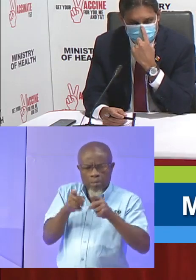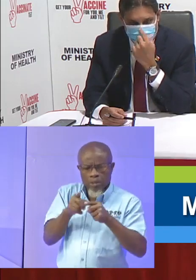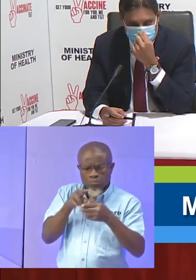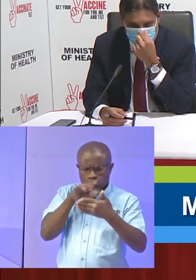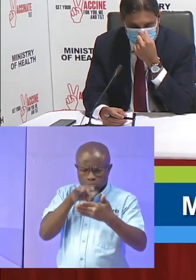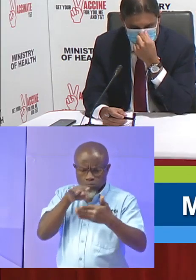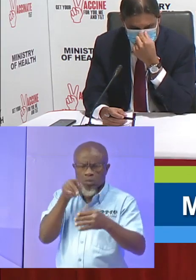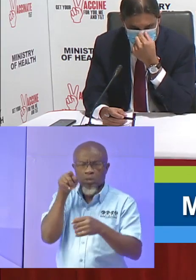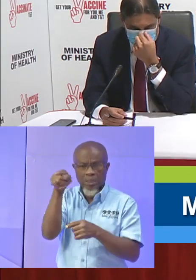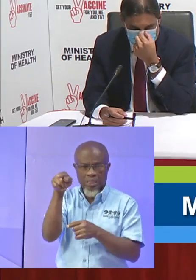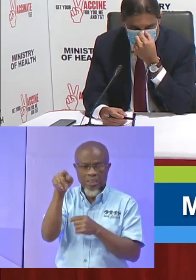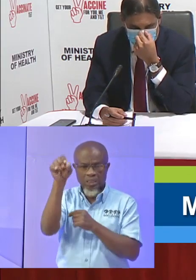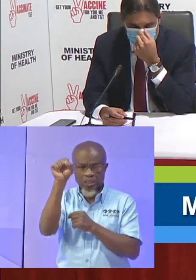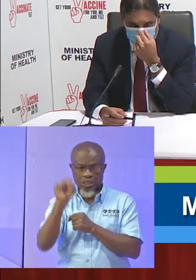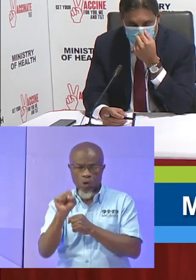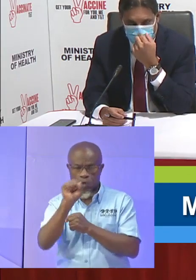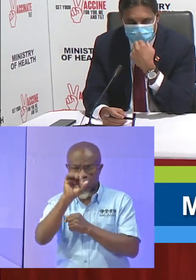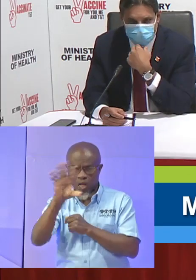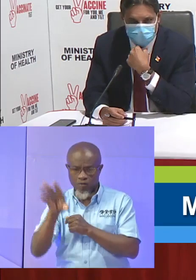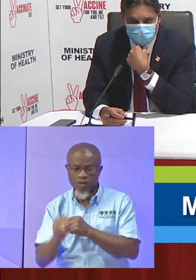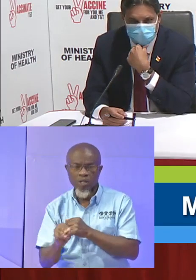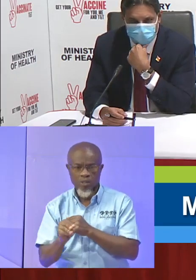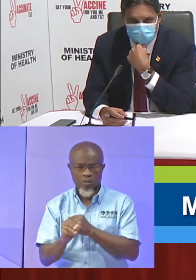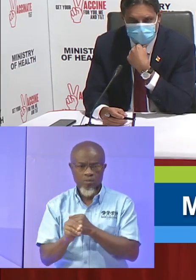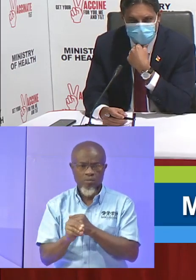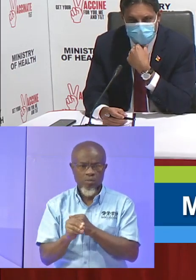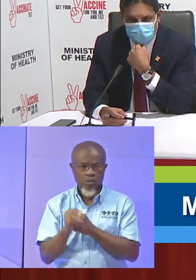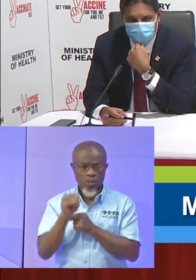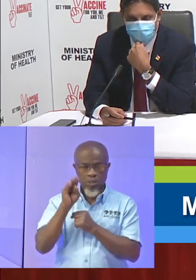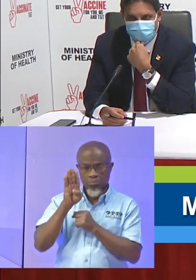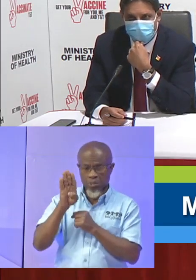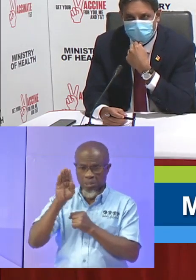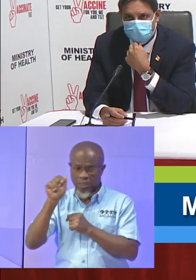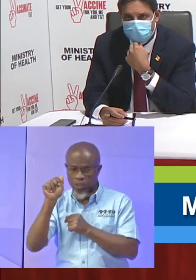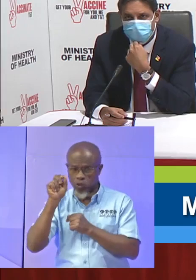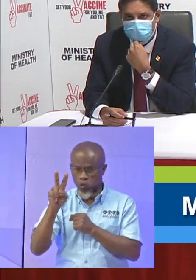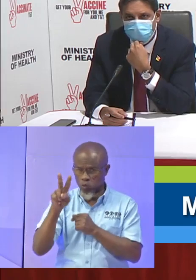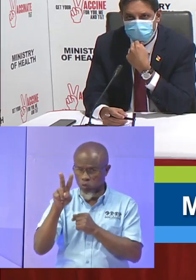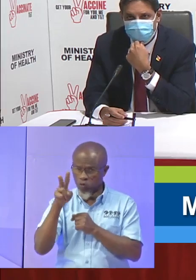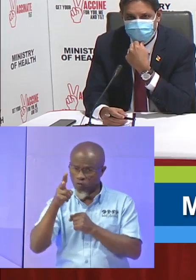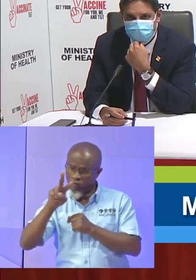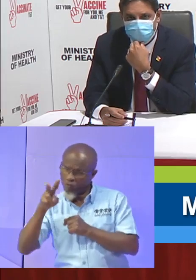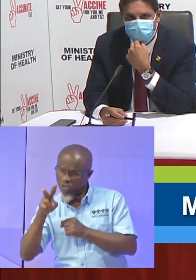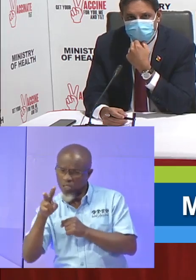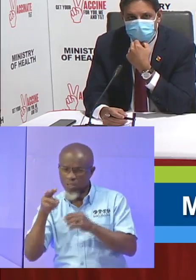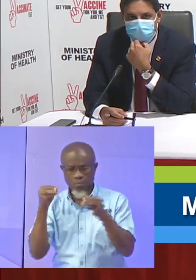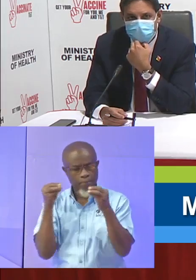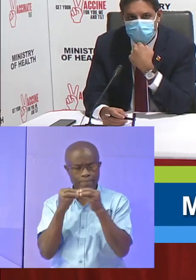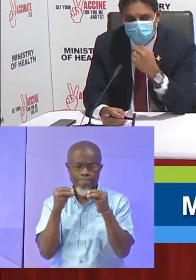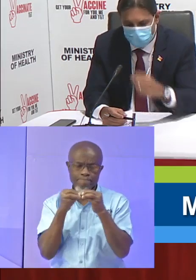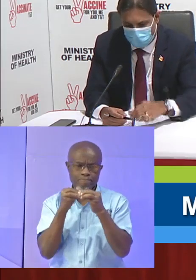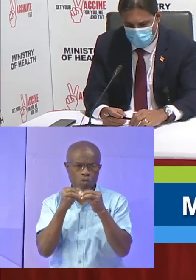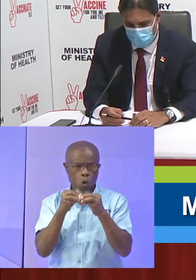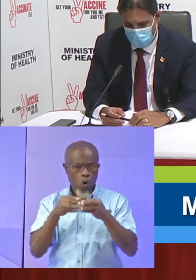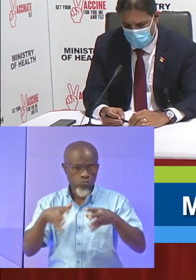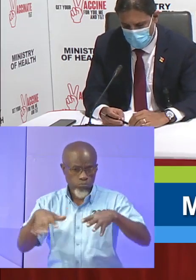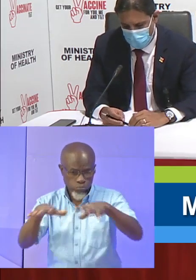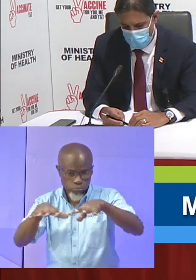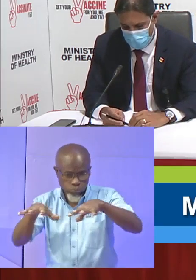fallen dramatically after a huge surge. The BA2 variant is now more prevalent than the BA1